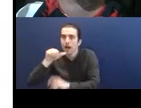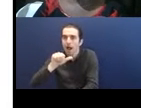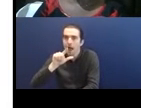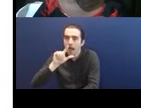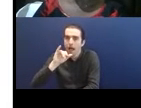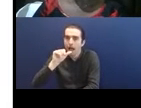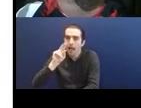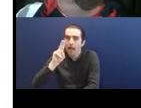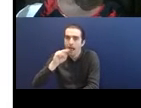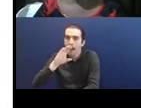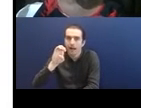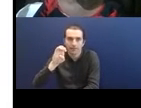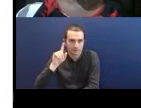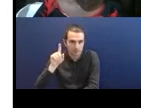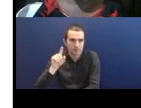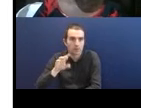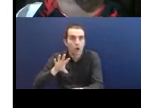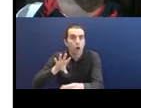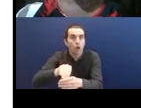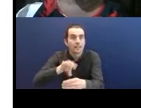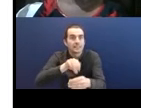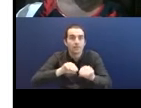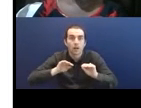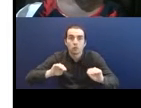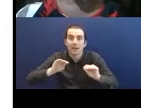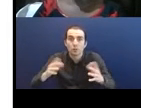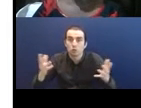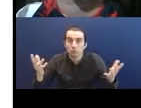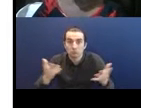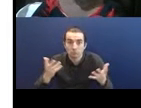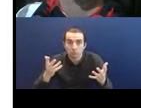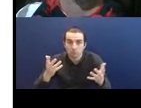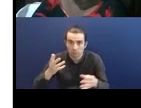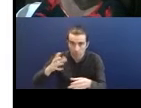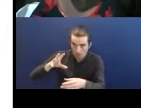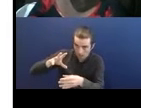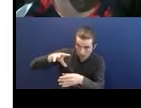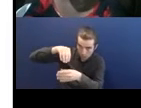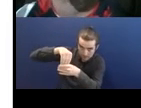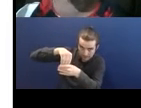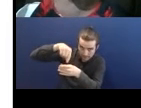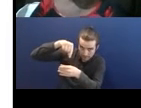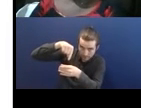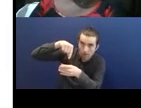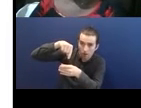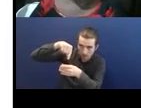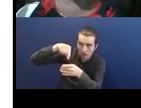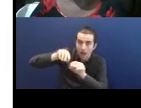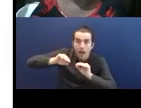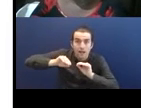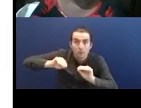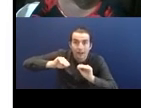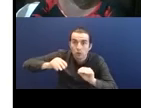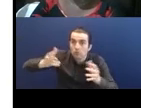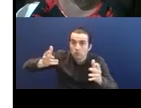needs, learning together in mainstream schools, colleges, and universities. The second